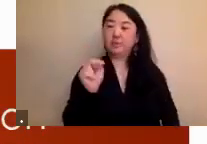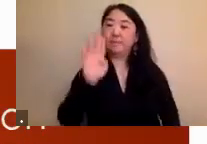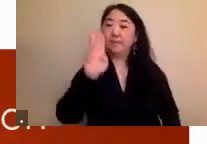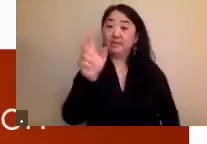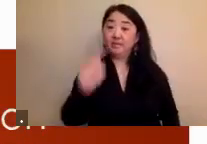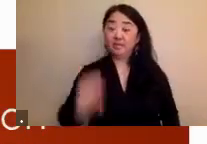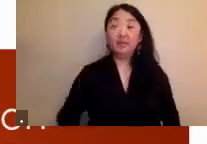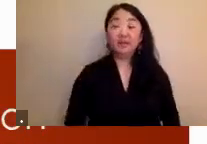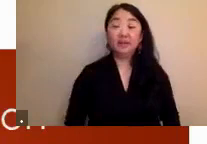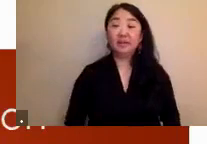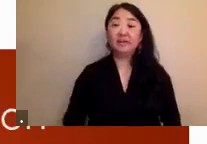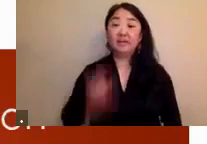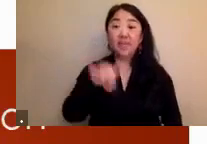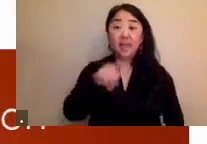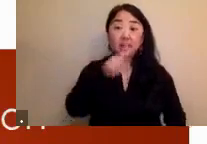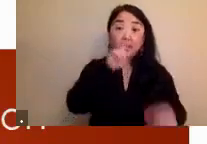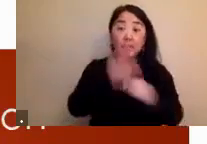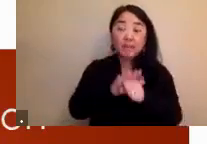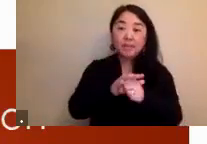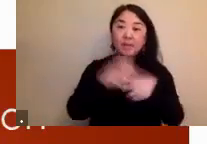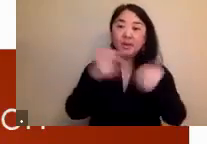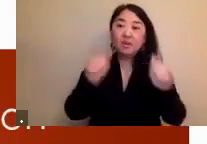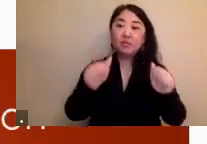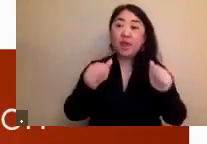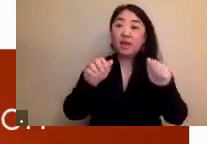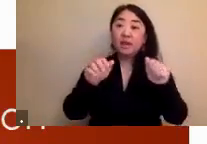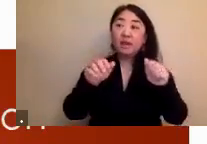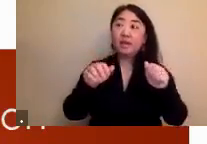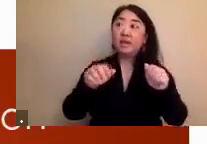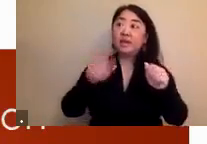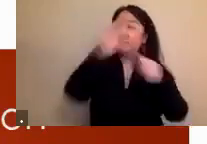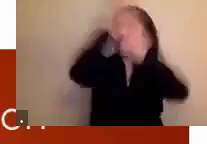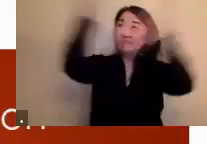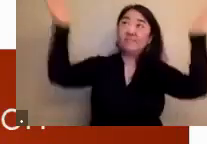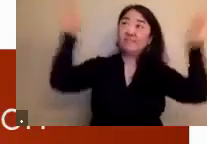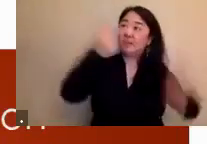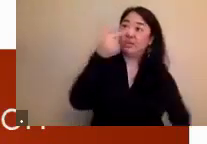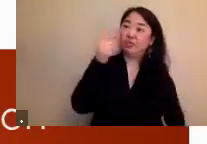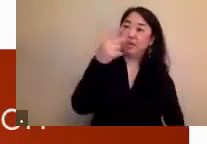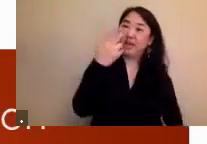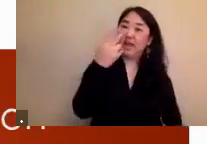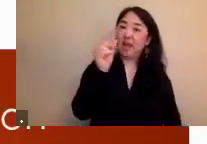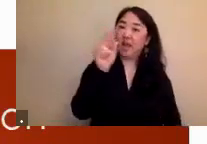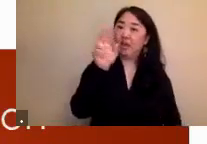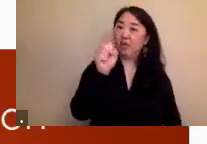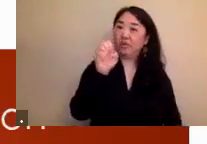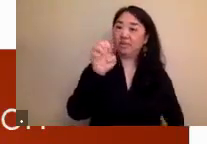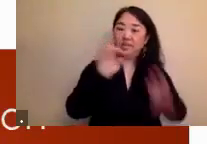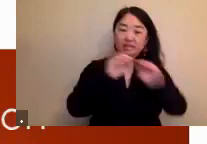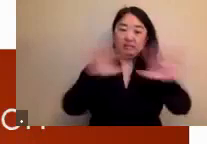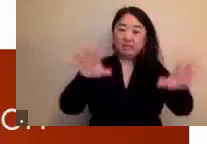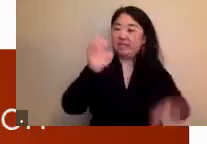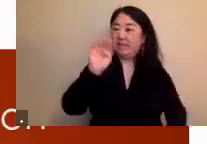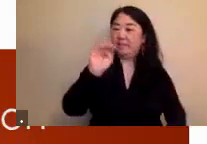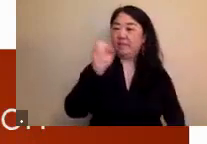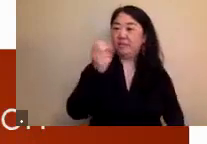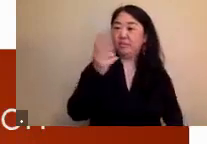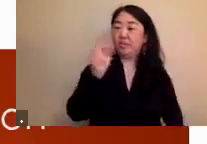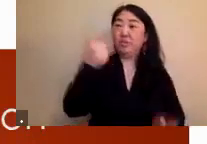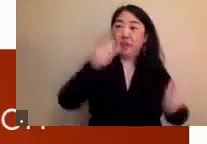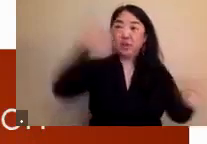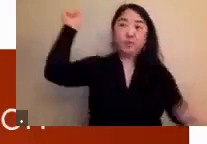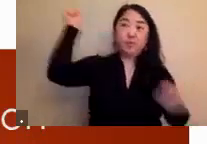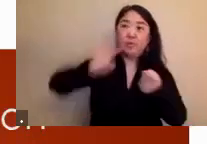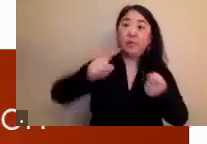actually, their commitment is to reduce greenhouse emissions by 50% in a decade.